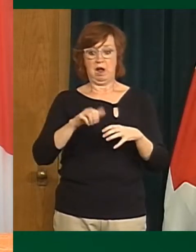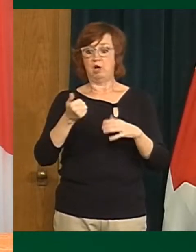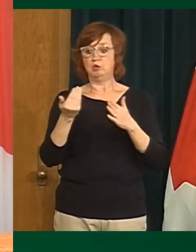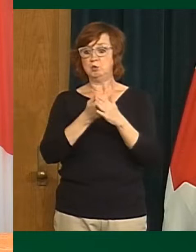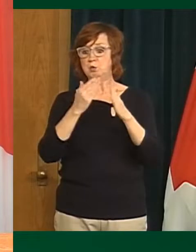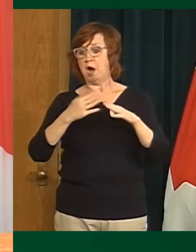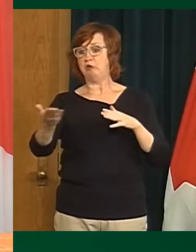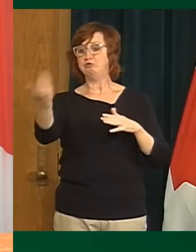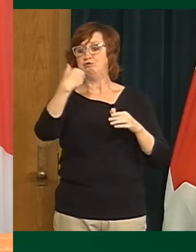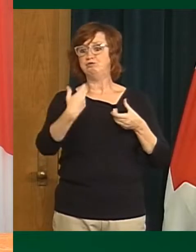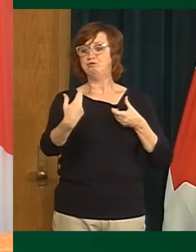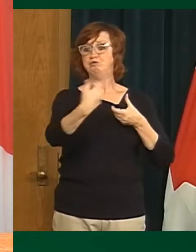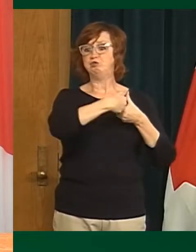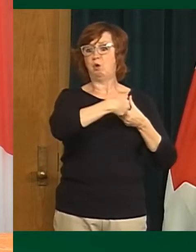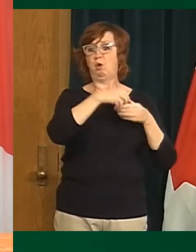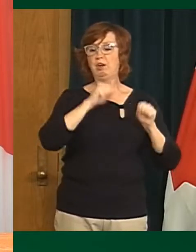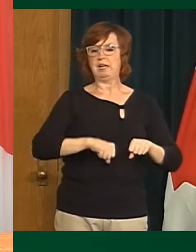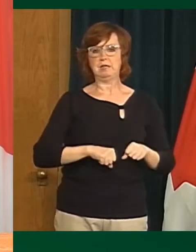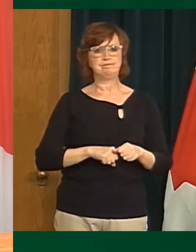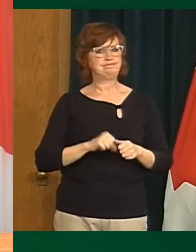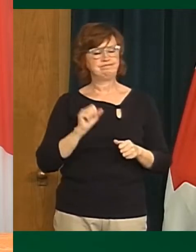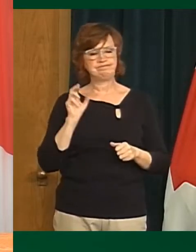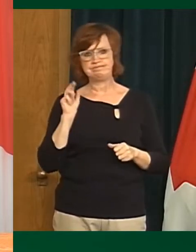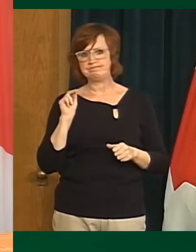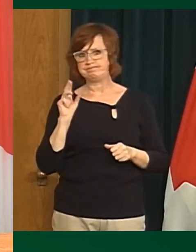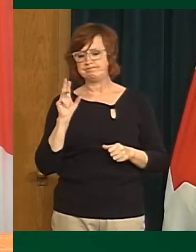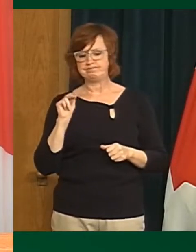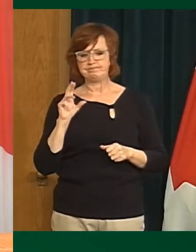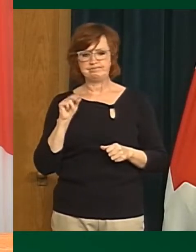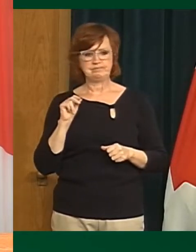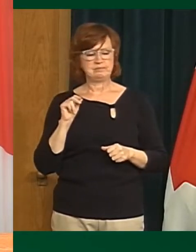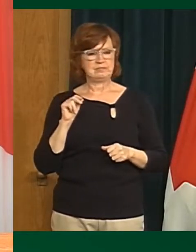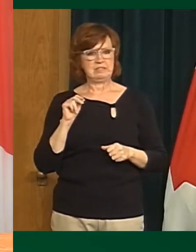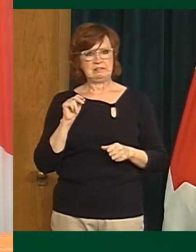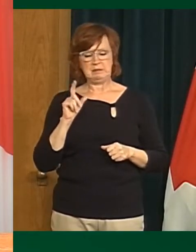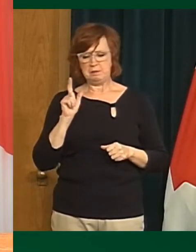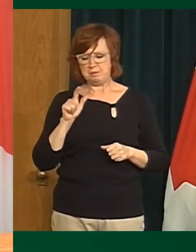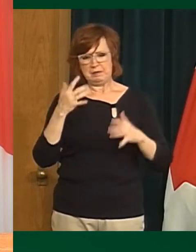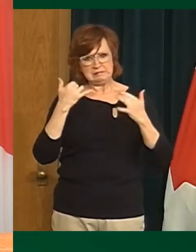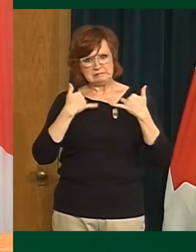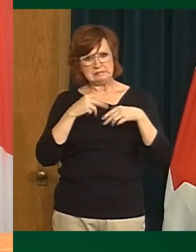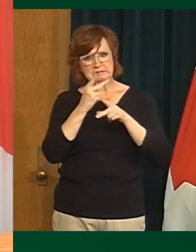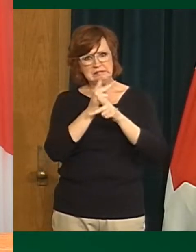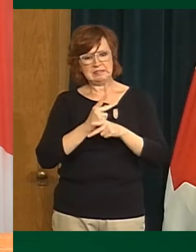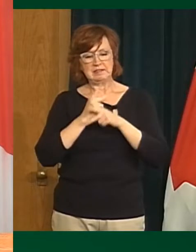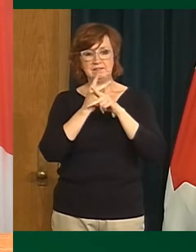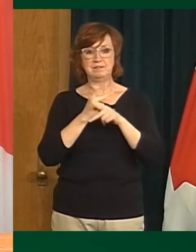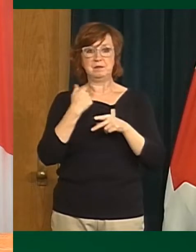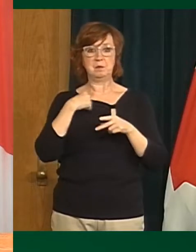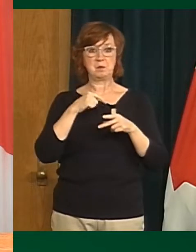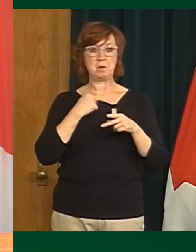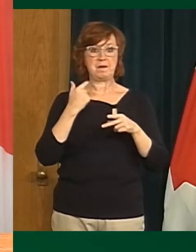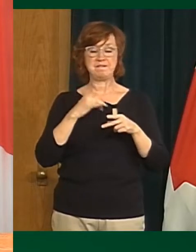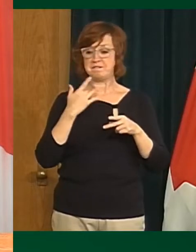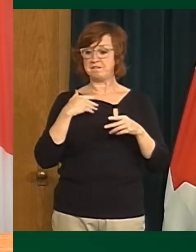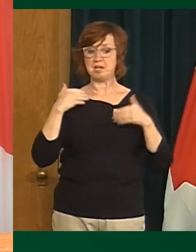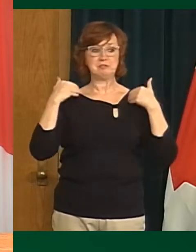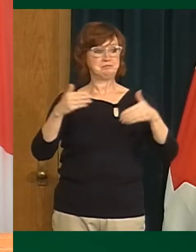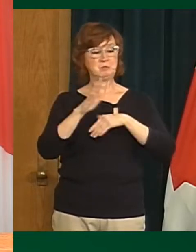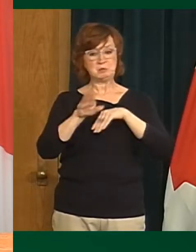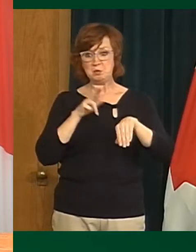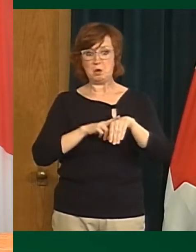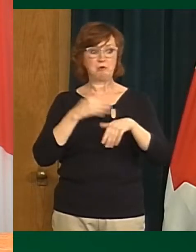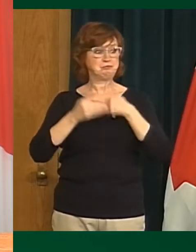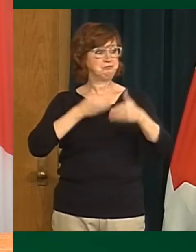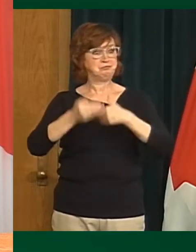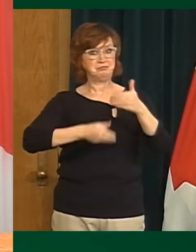this underscores is that we cannot go back to business as usual, even though summer is beckoning, even though we see more traffic on the